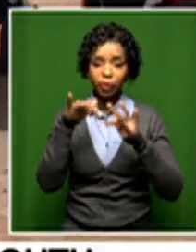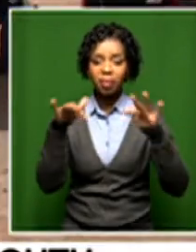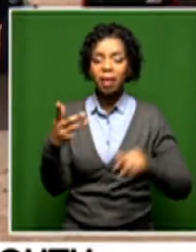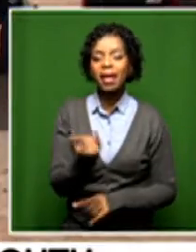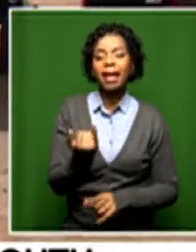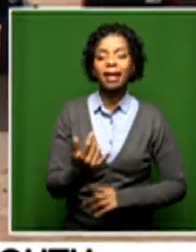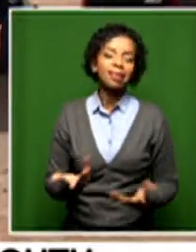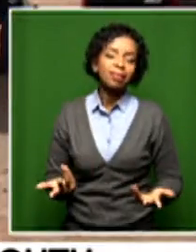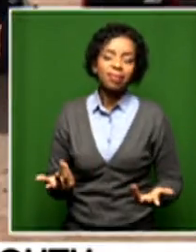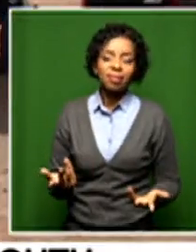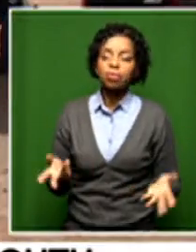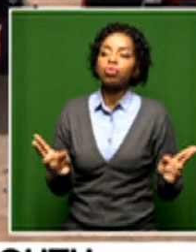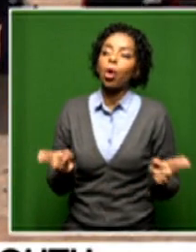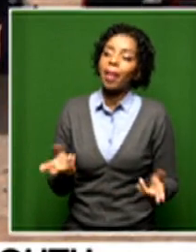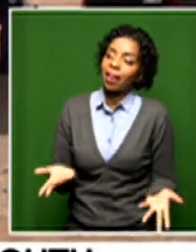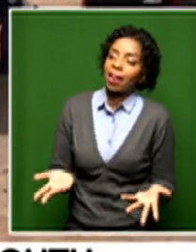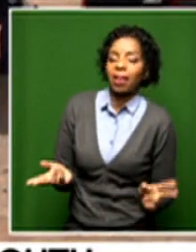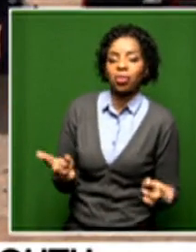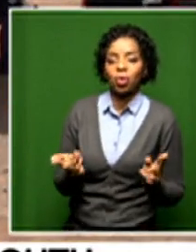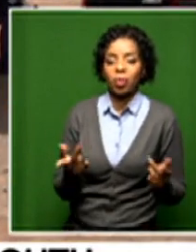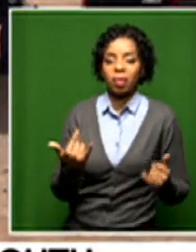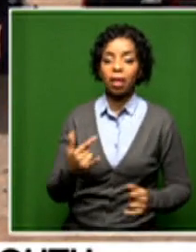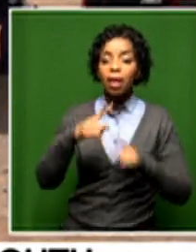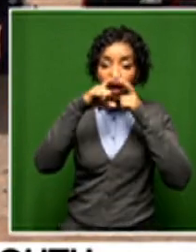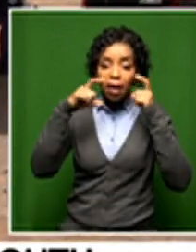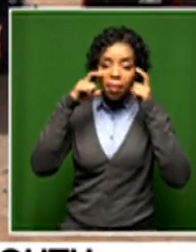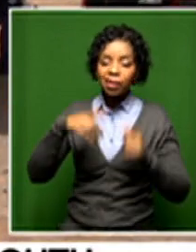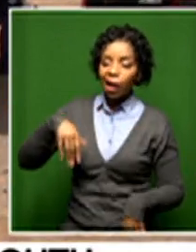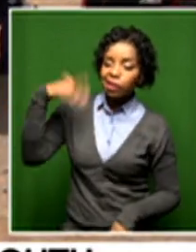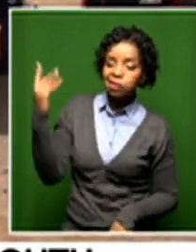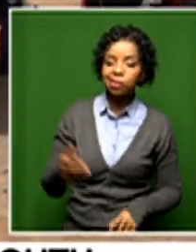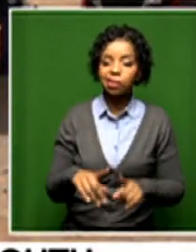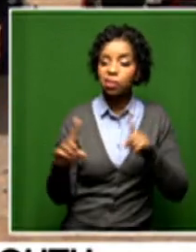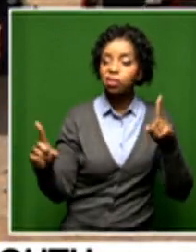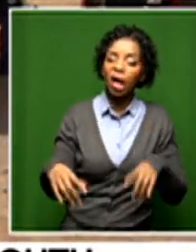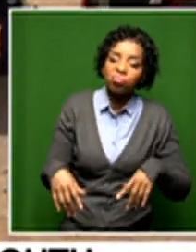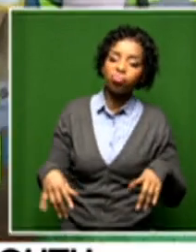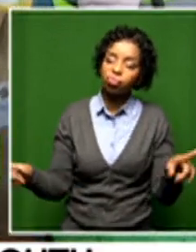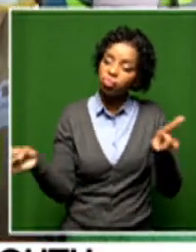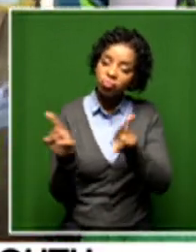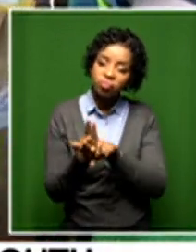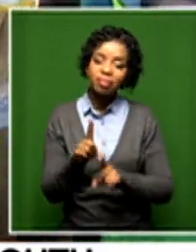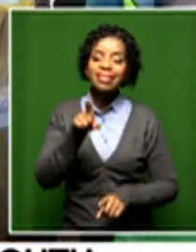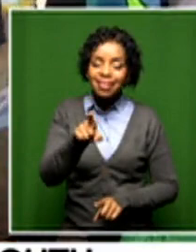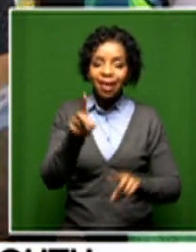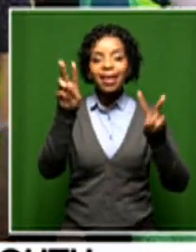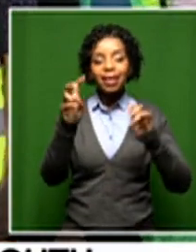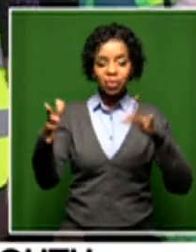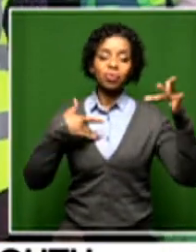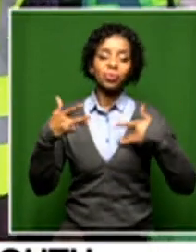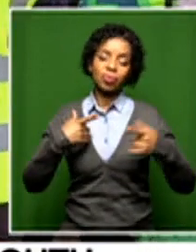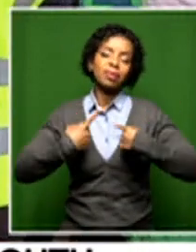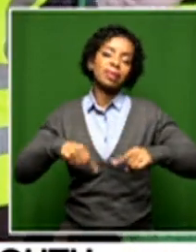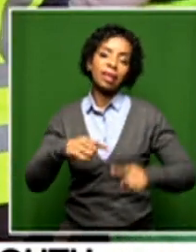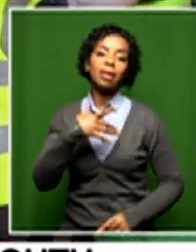though this is a normal situation, forgetting the mask and forgetting the distancing. All of that is a matter of concern to us, and we'd like to